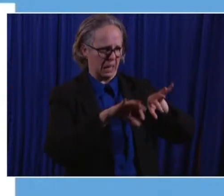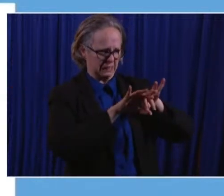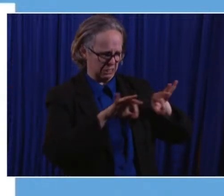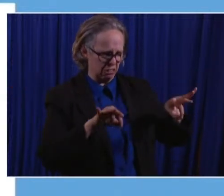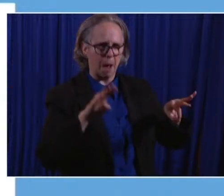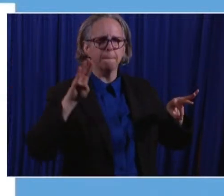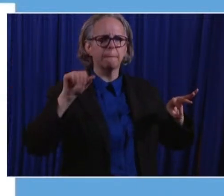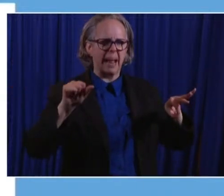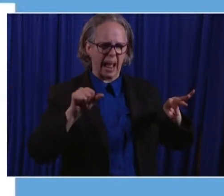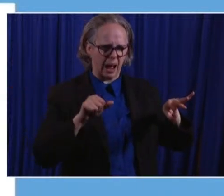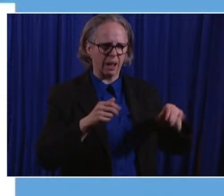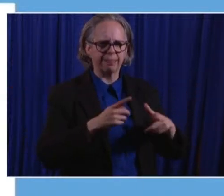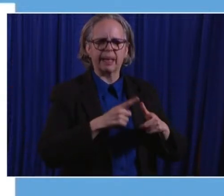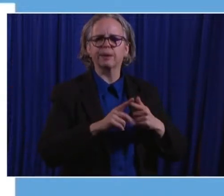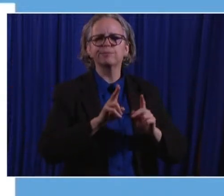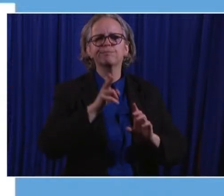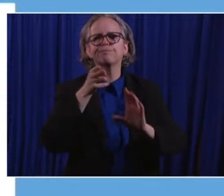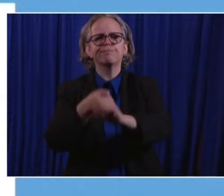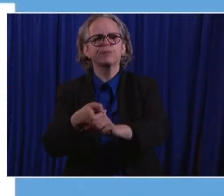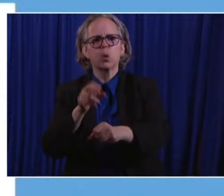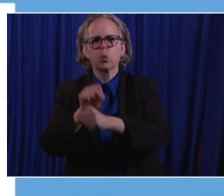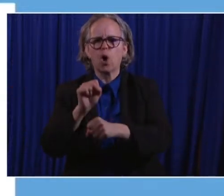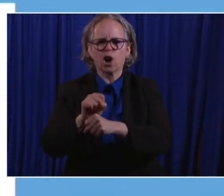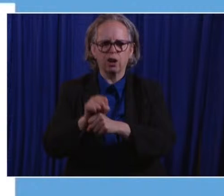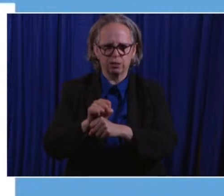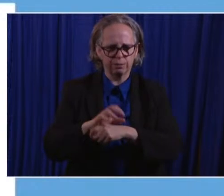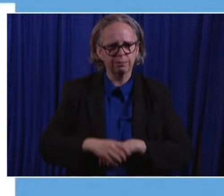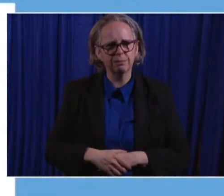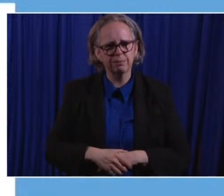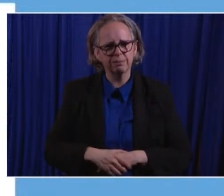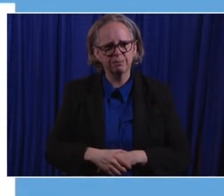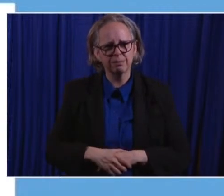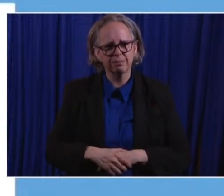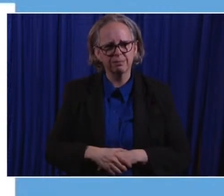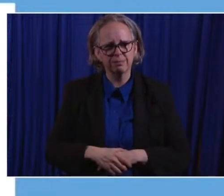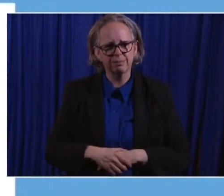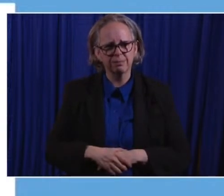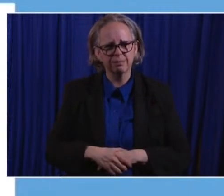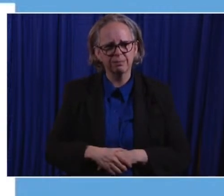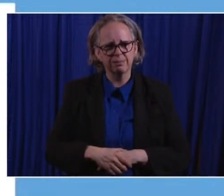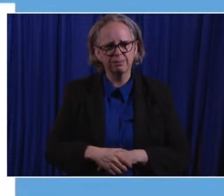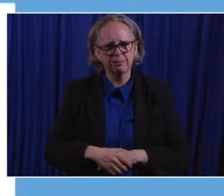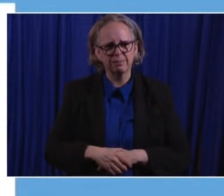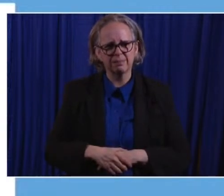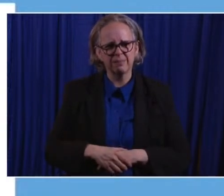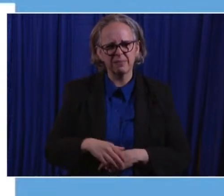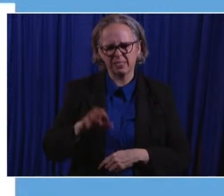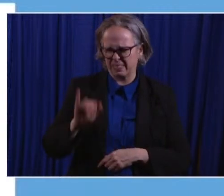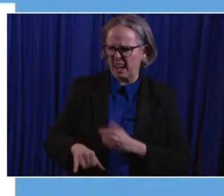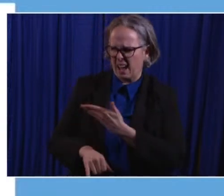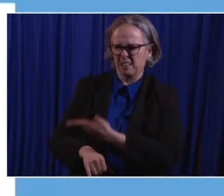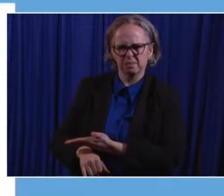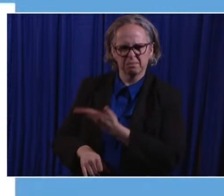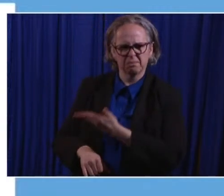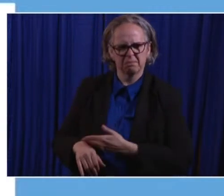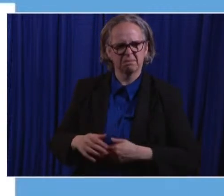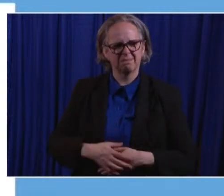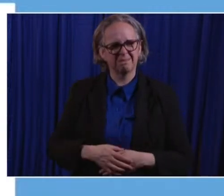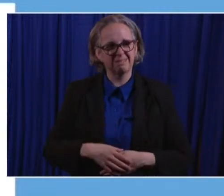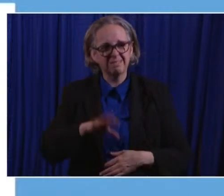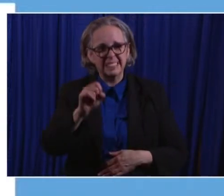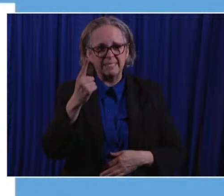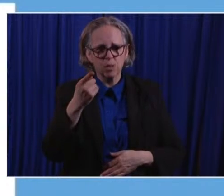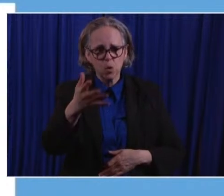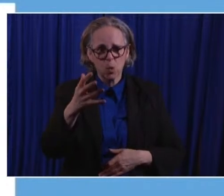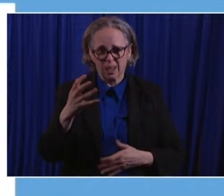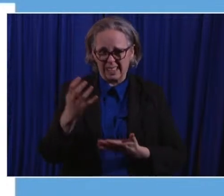a credentialing institution, one of our institutions of higher education. If you get educated here,